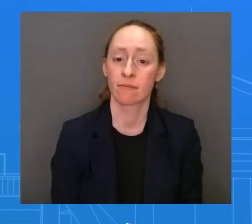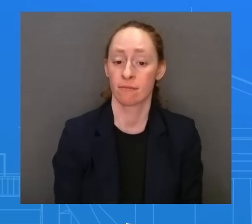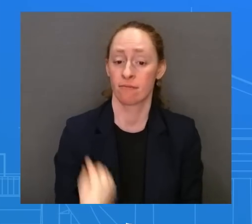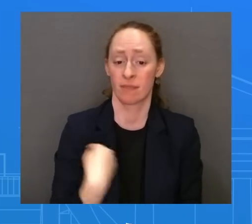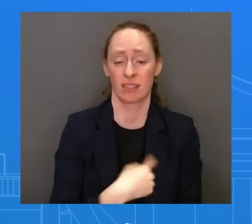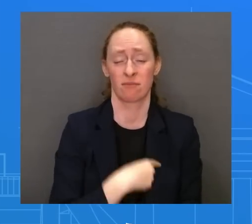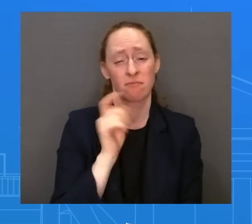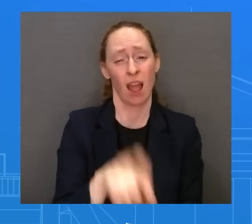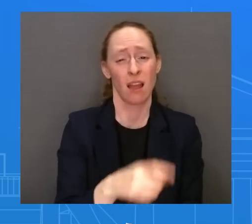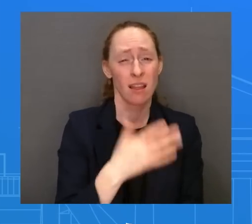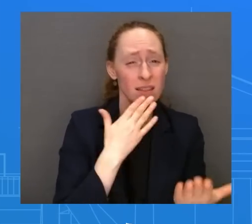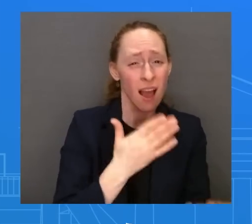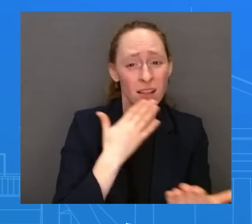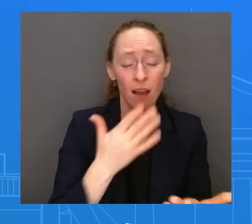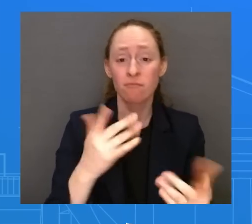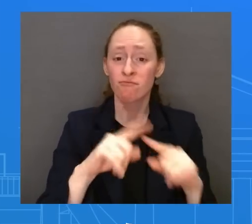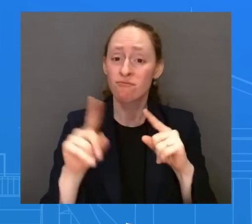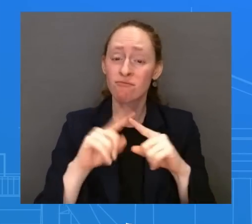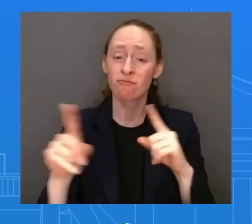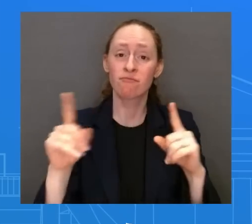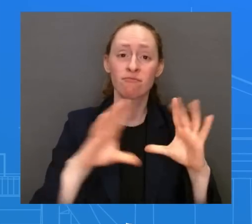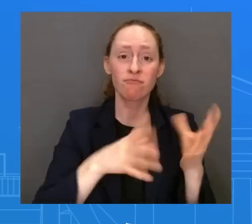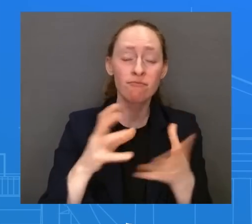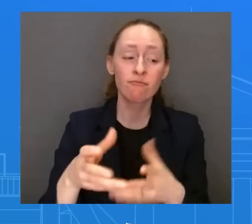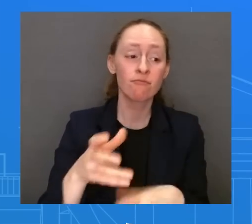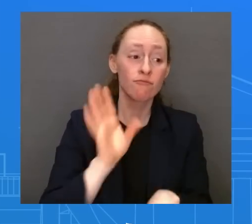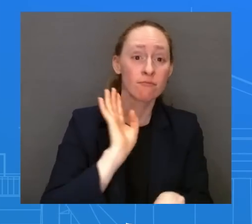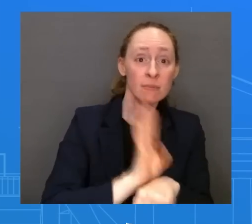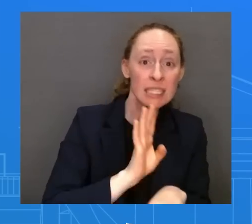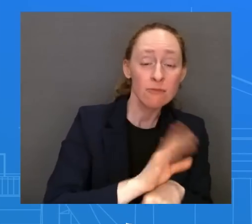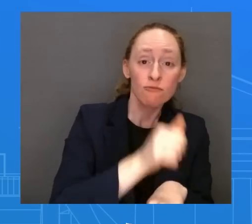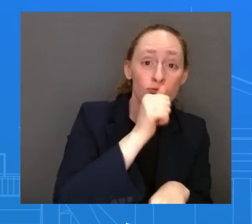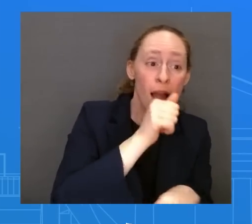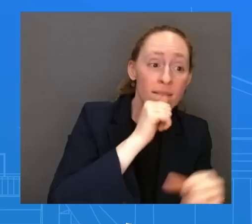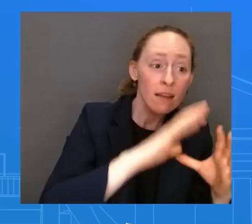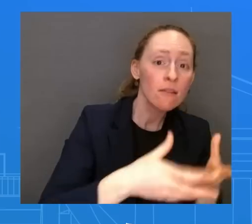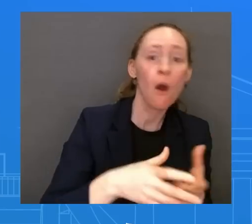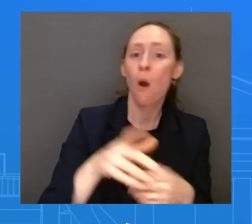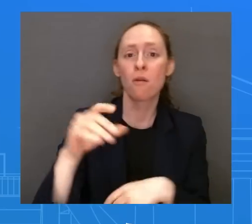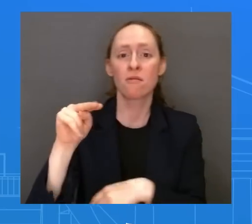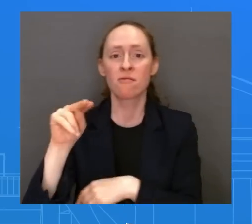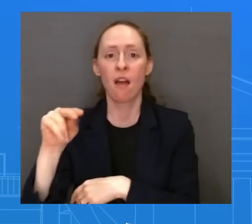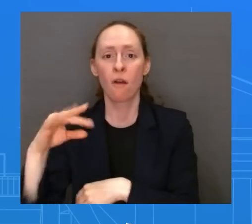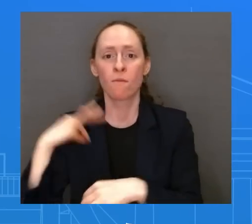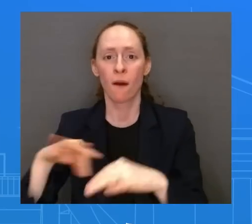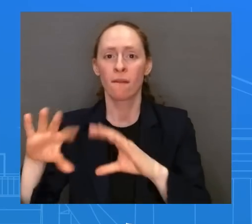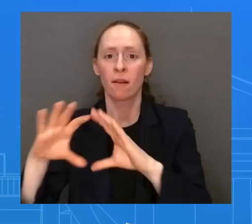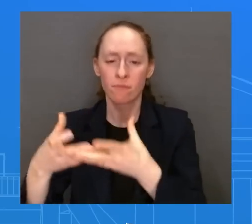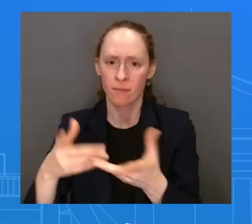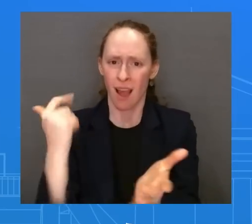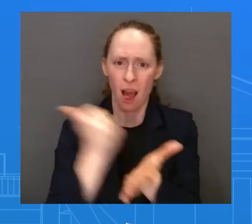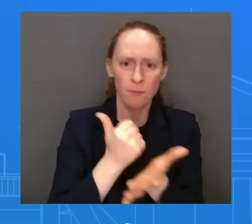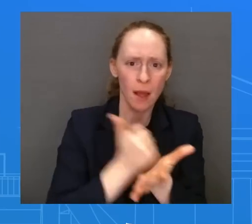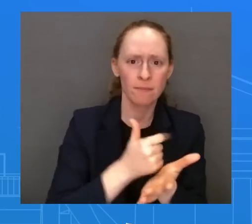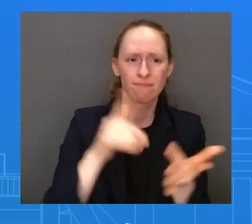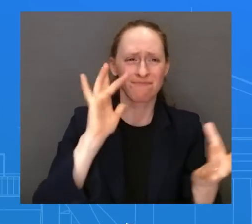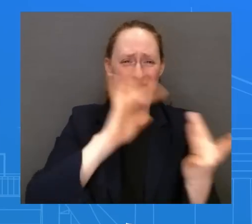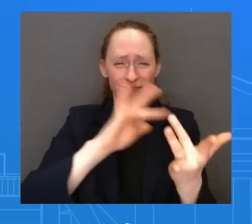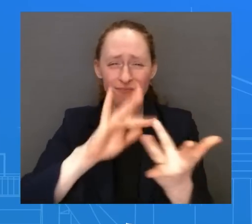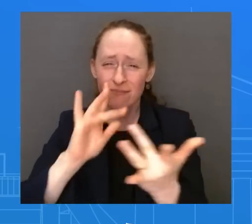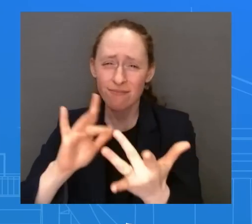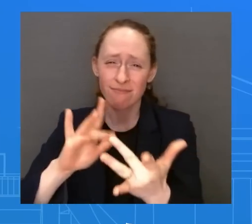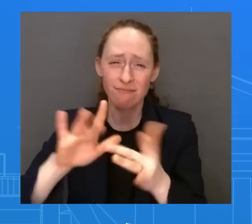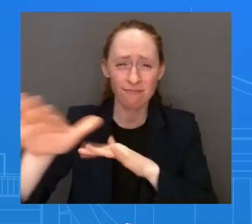who helped us identify contact and arrange for the safe transport of thousands of these Brave Afghans without their